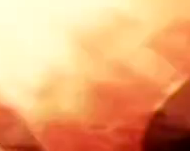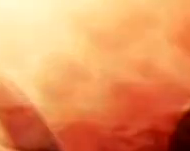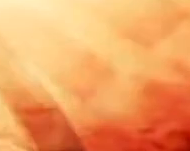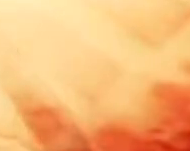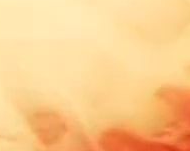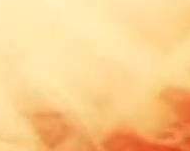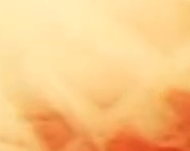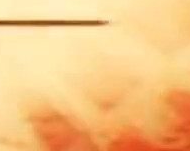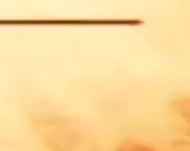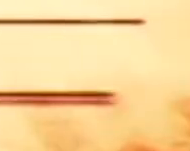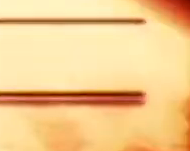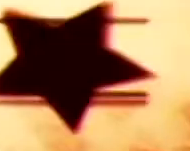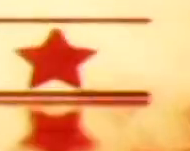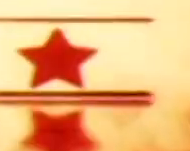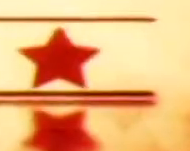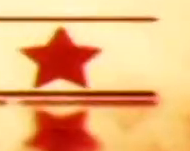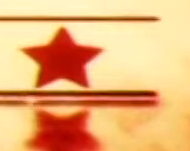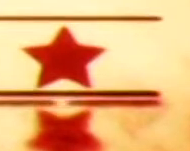on?